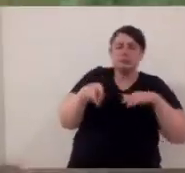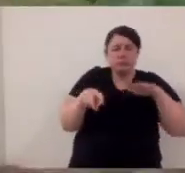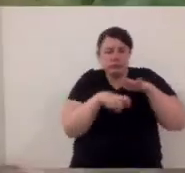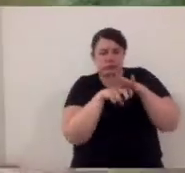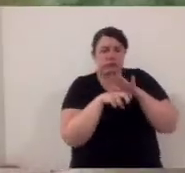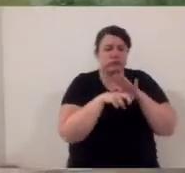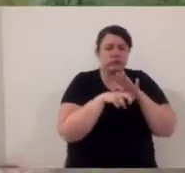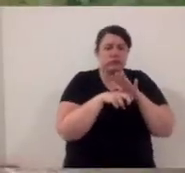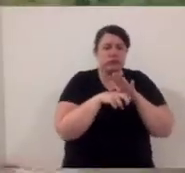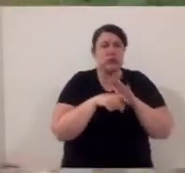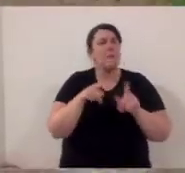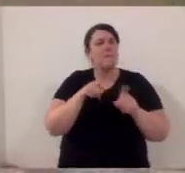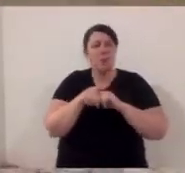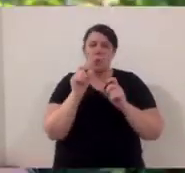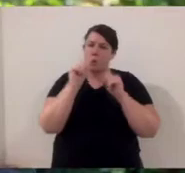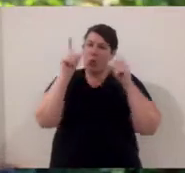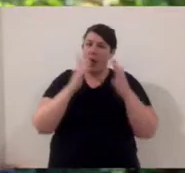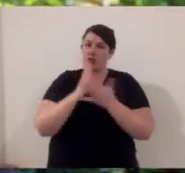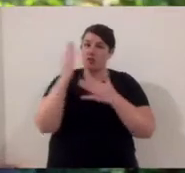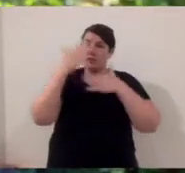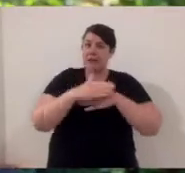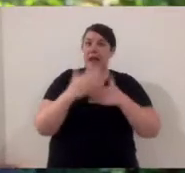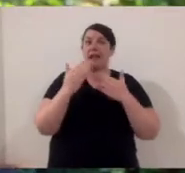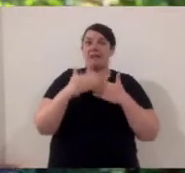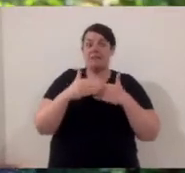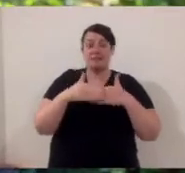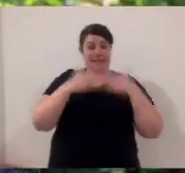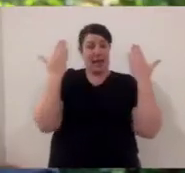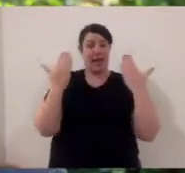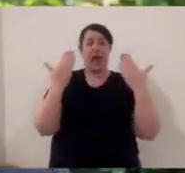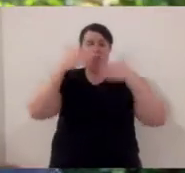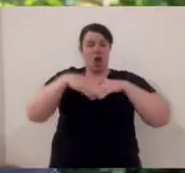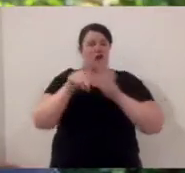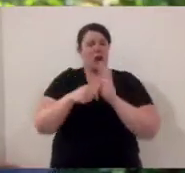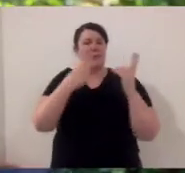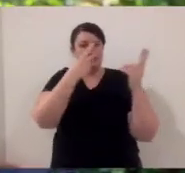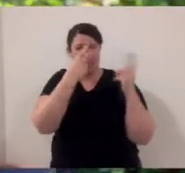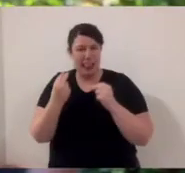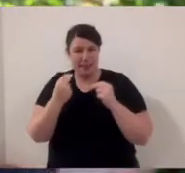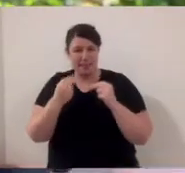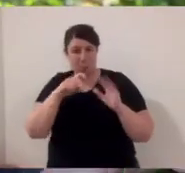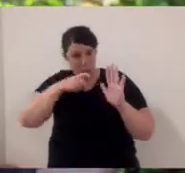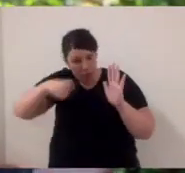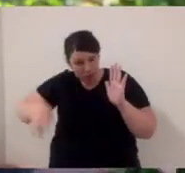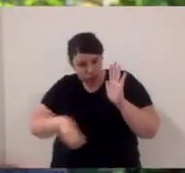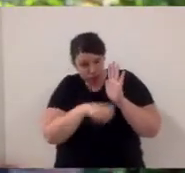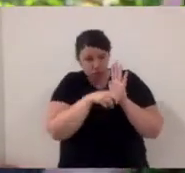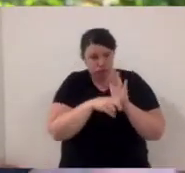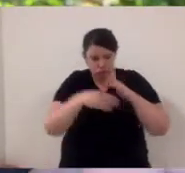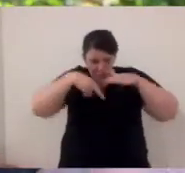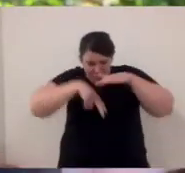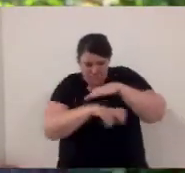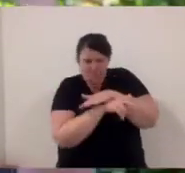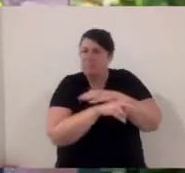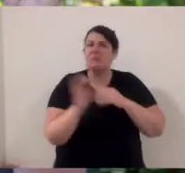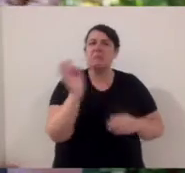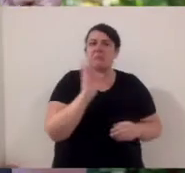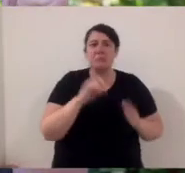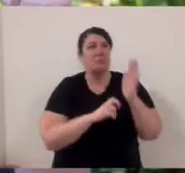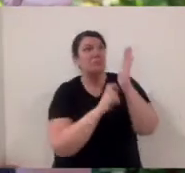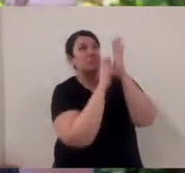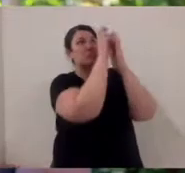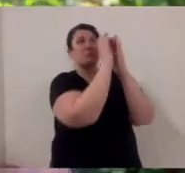they're awake through the daytime. So to find shelter, they could use, they don't go under hollow logs, they don't go in burrows, they don't